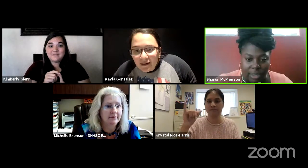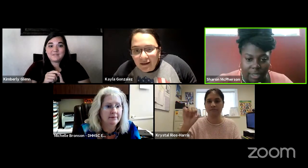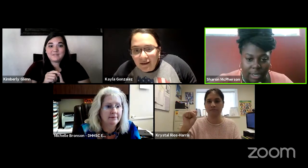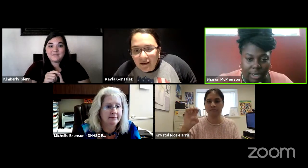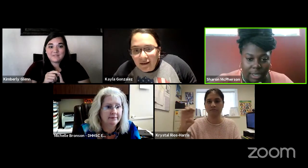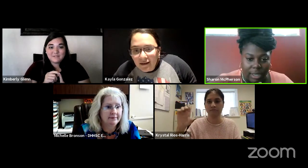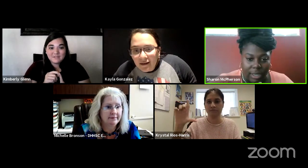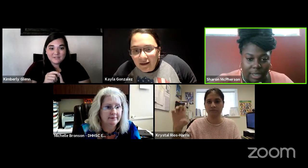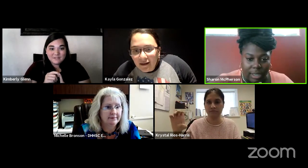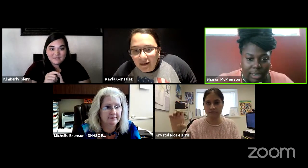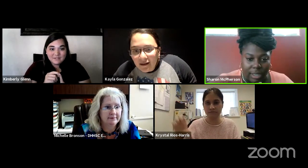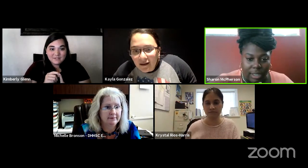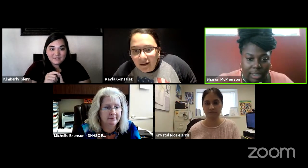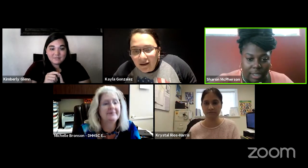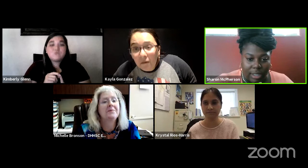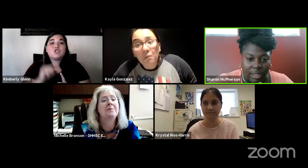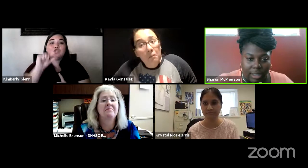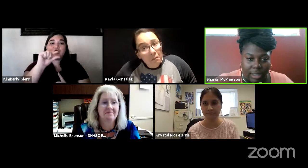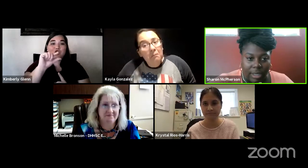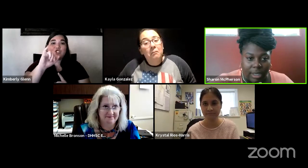Now we're going to go ahead and go to Crystal.